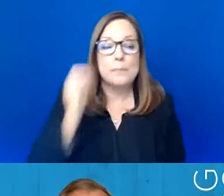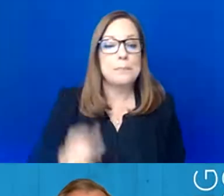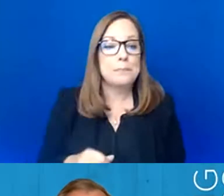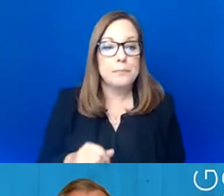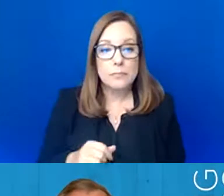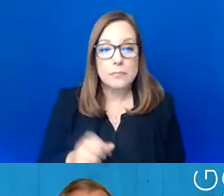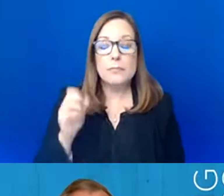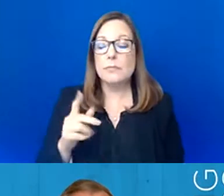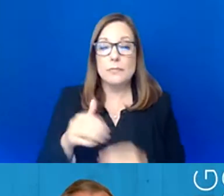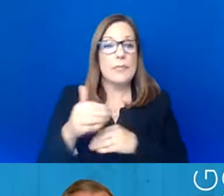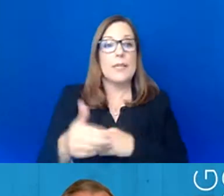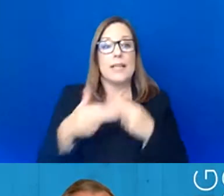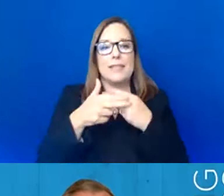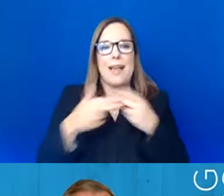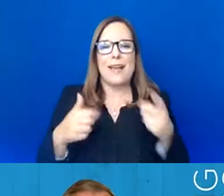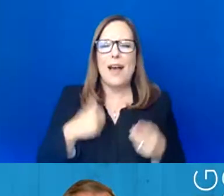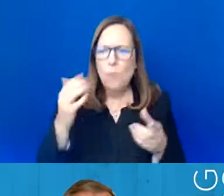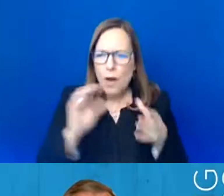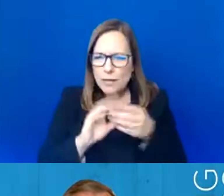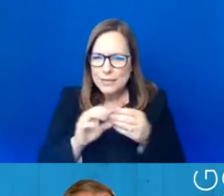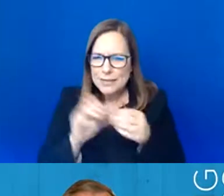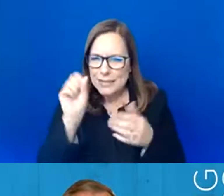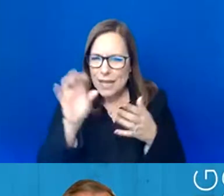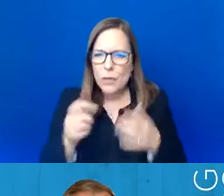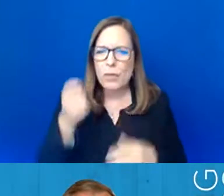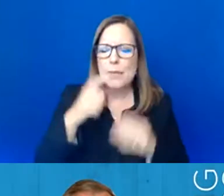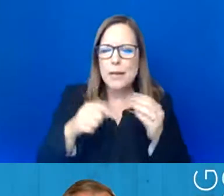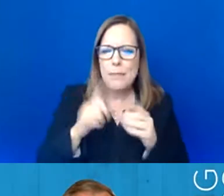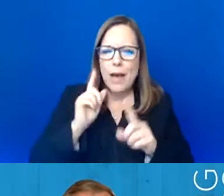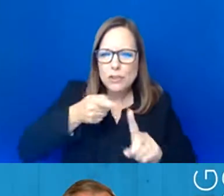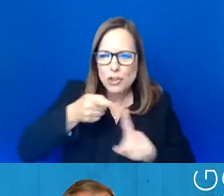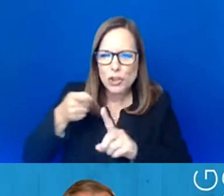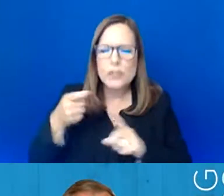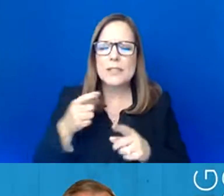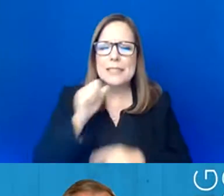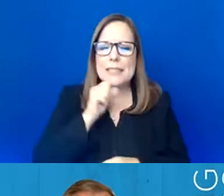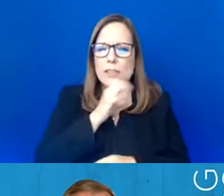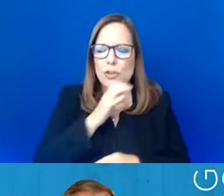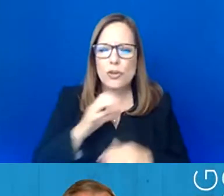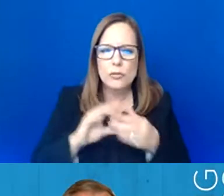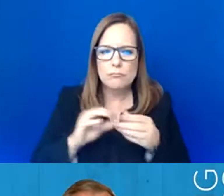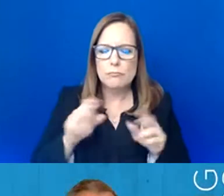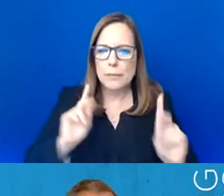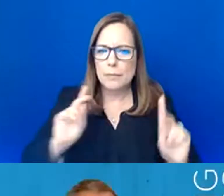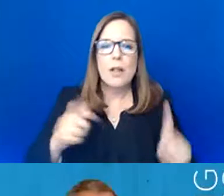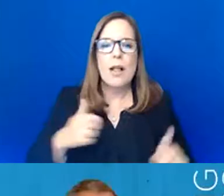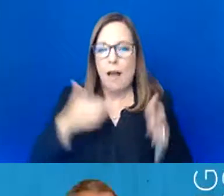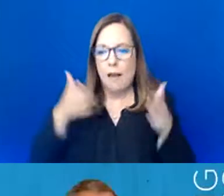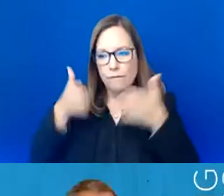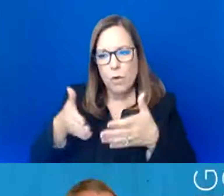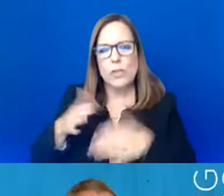So I want to tell you a little bit about serving seniors. We focus on mostly folks living in